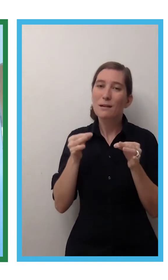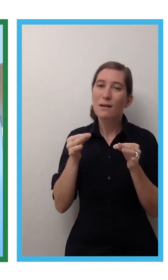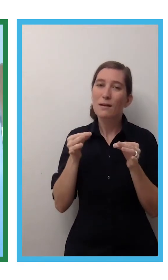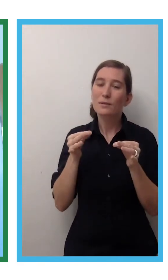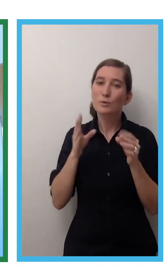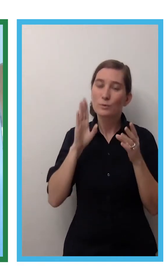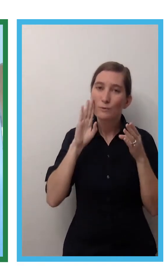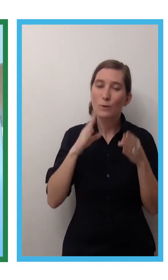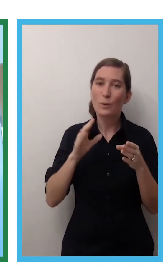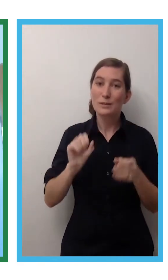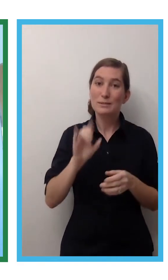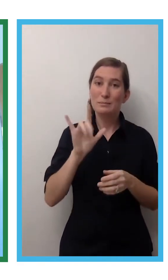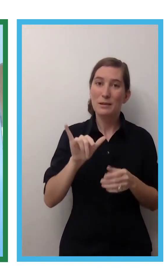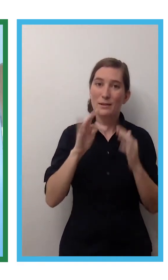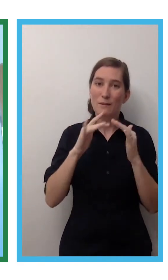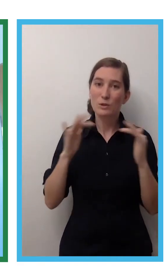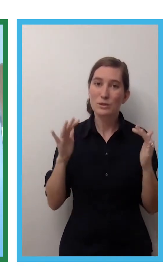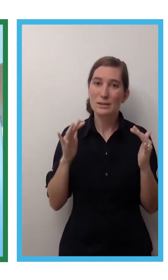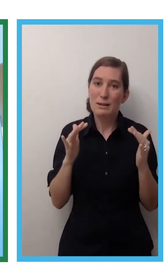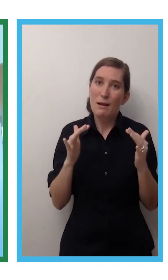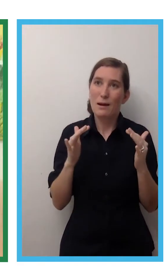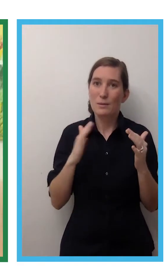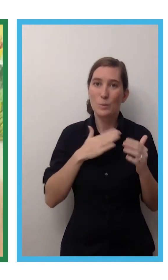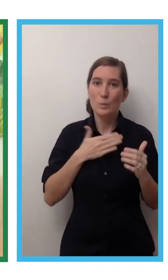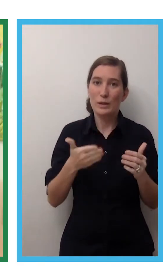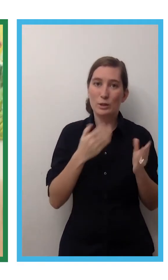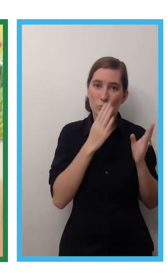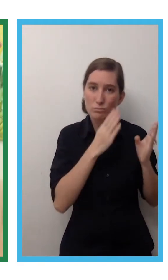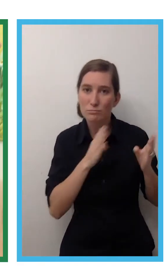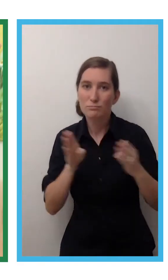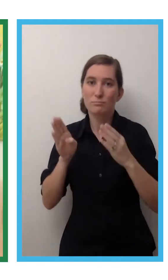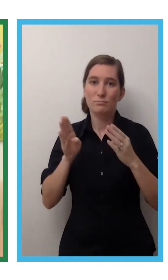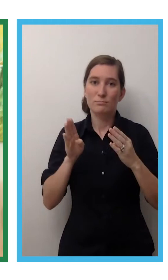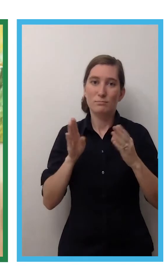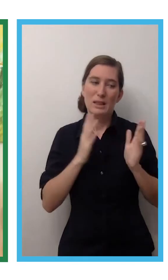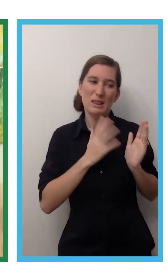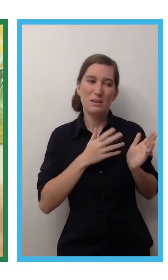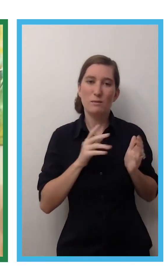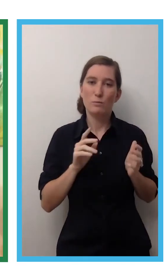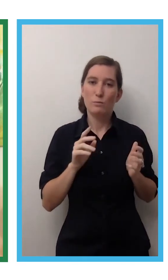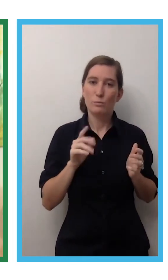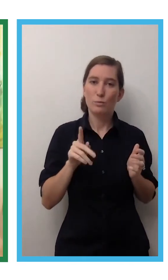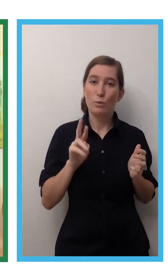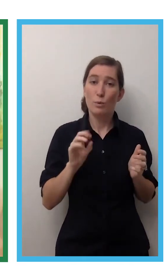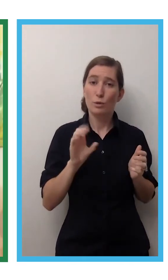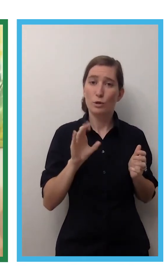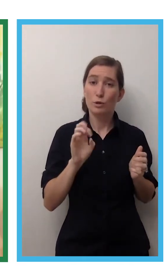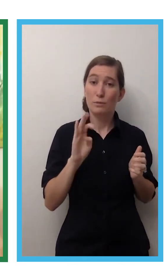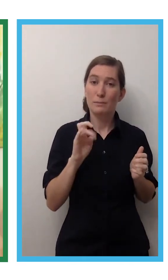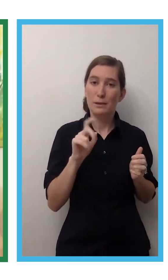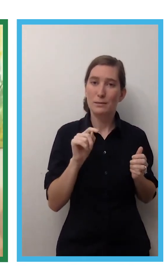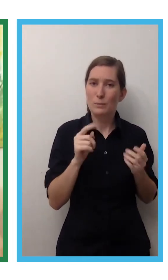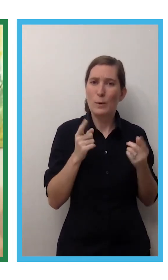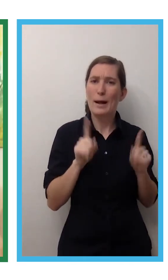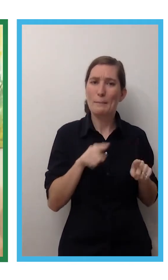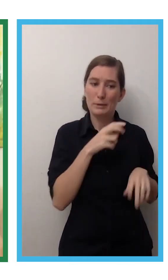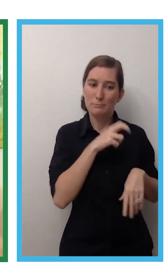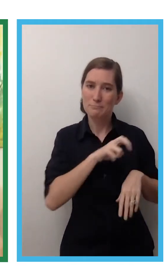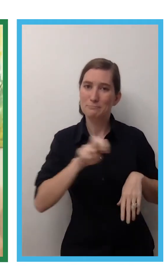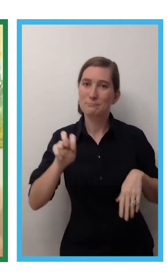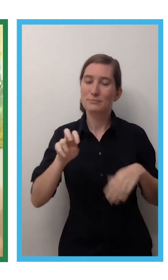on supplier diversity than straight on procurement. Well, you know, I was working for a bank in the Detroit area,